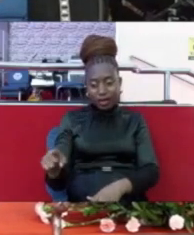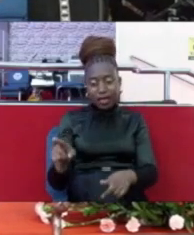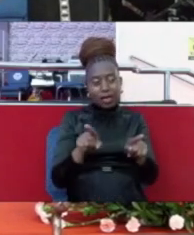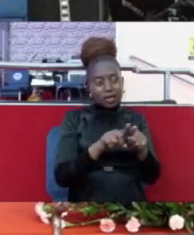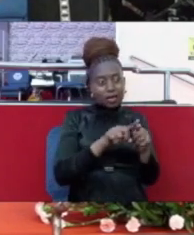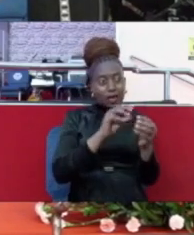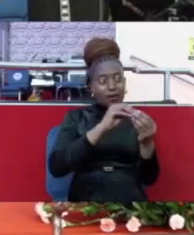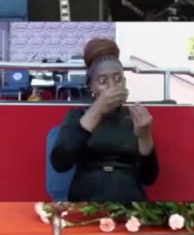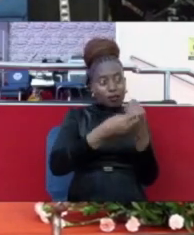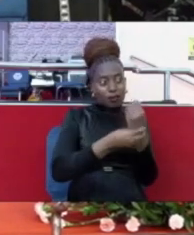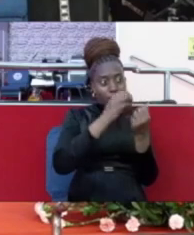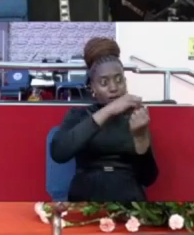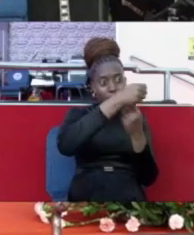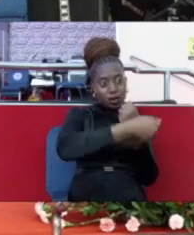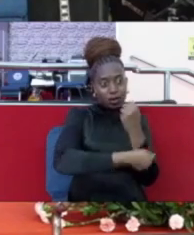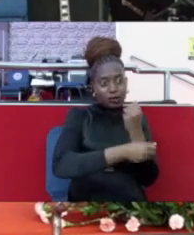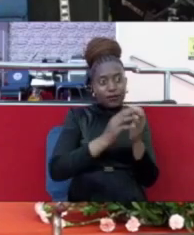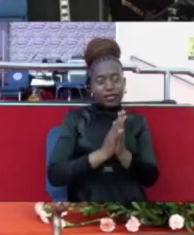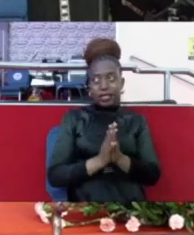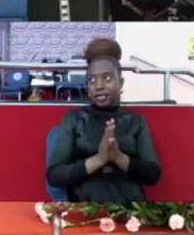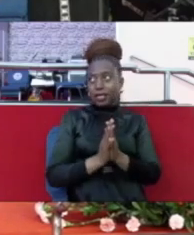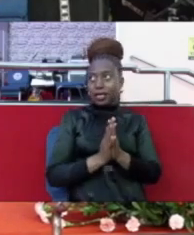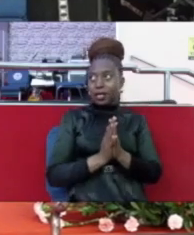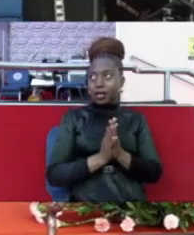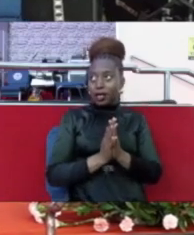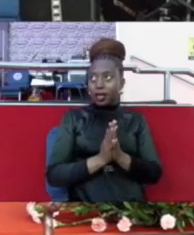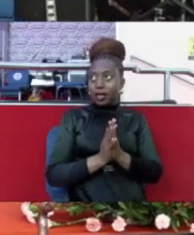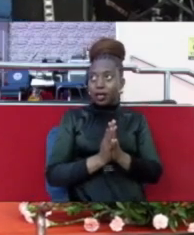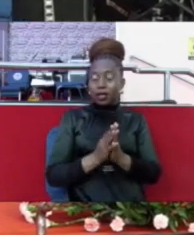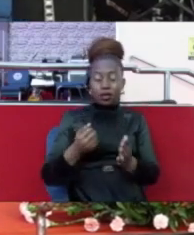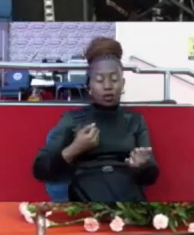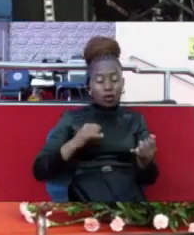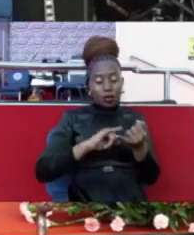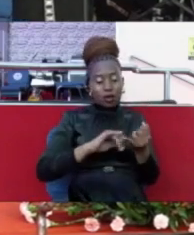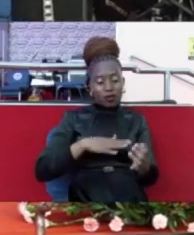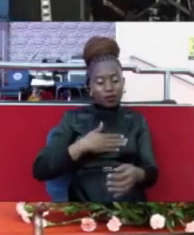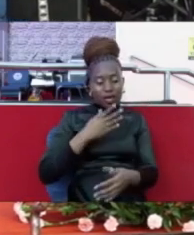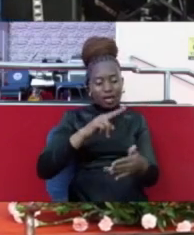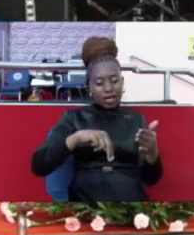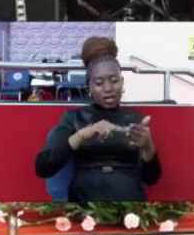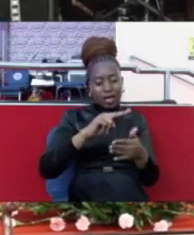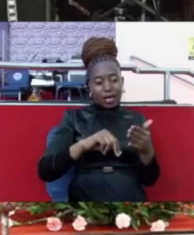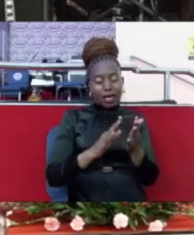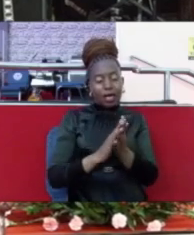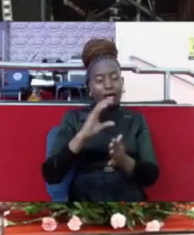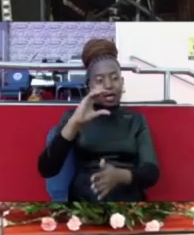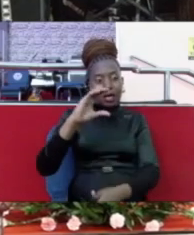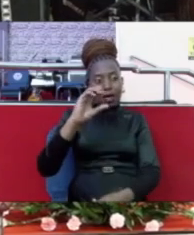Rhonda read in 2 Corinthians 9:6. But this I